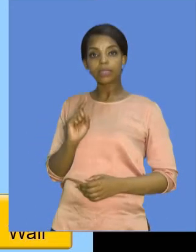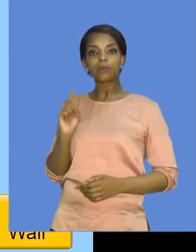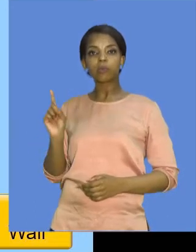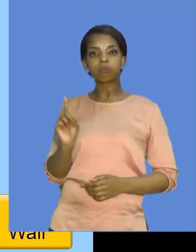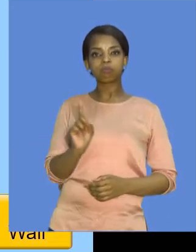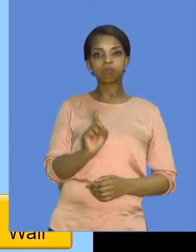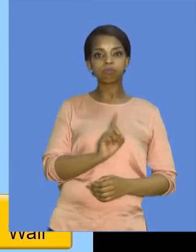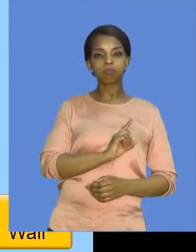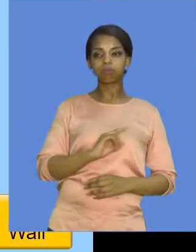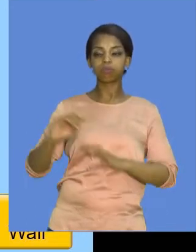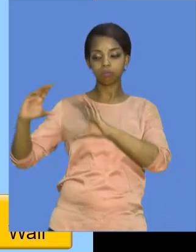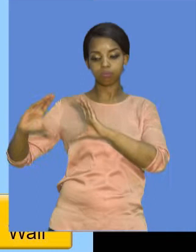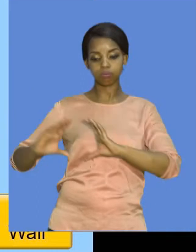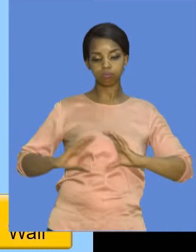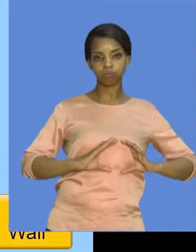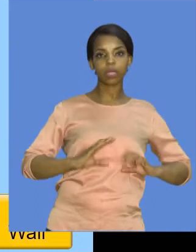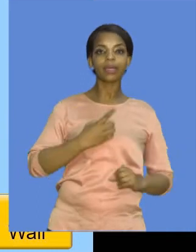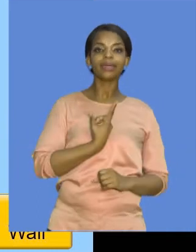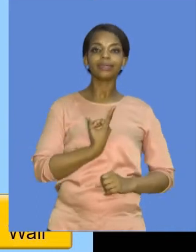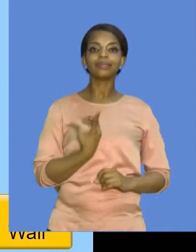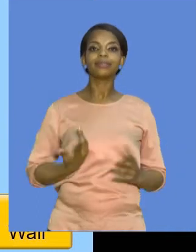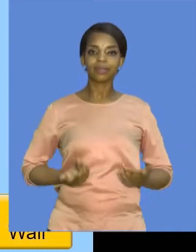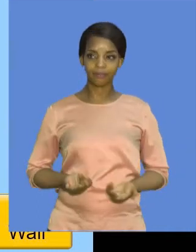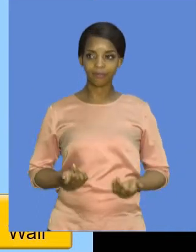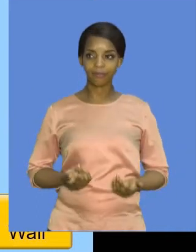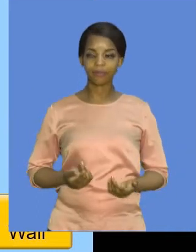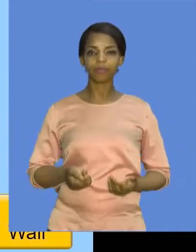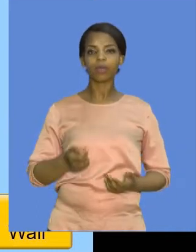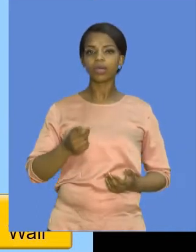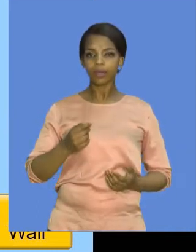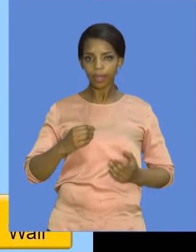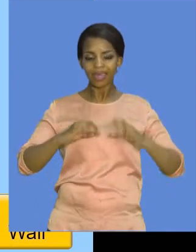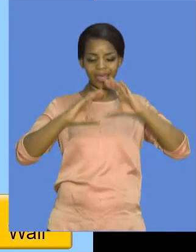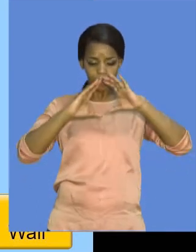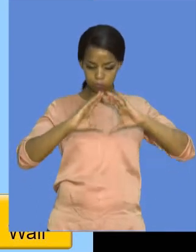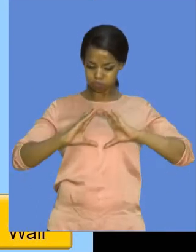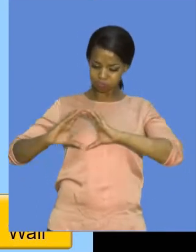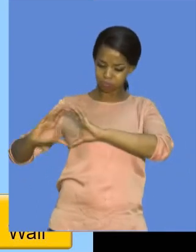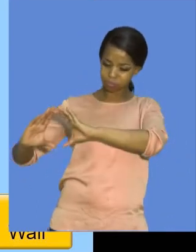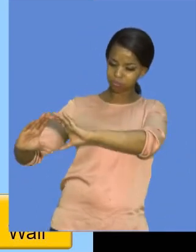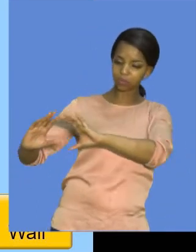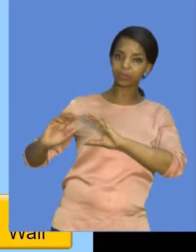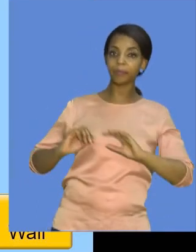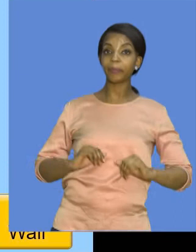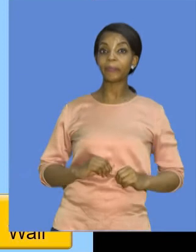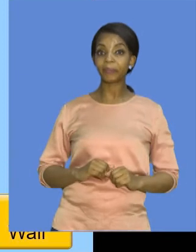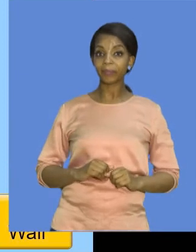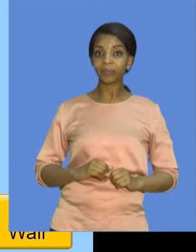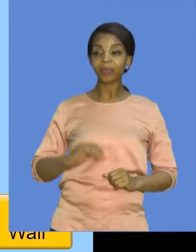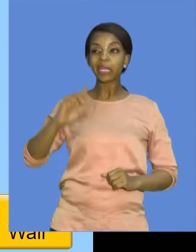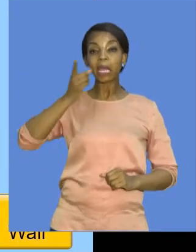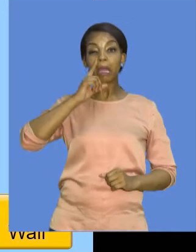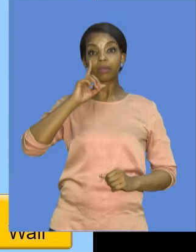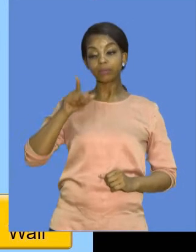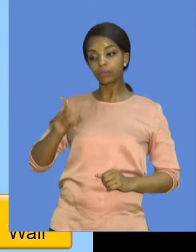force that the jersey exerts on the balloon and vice versa. Now, if we pull this balloon away and try to analyze it, there are